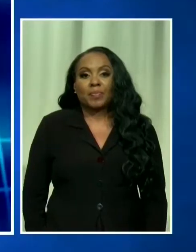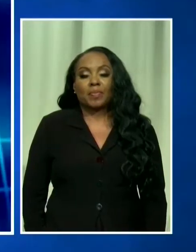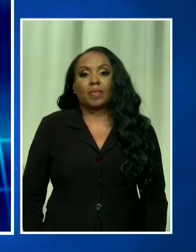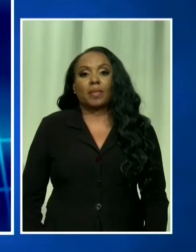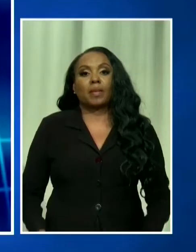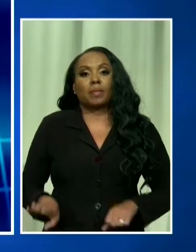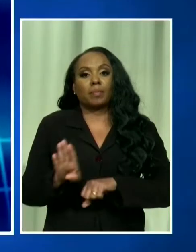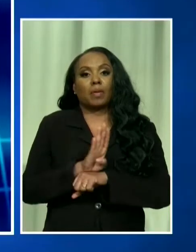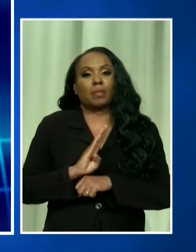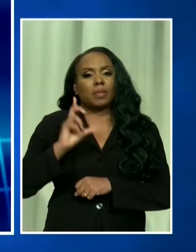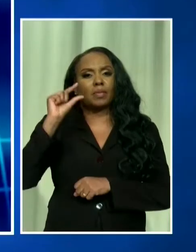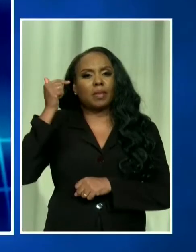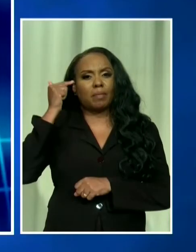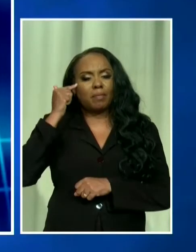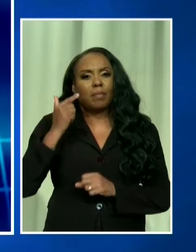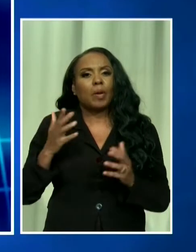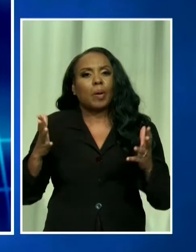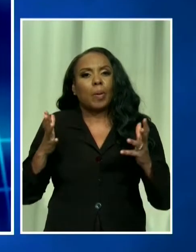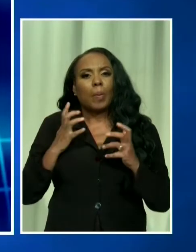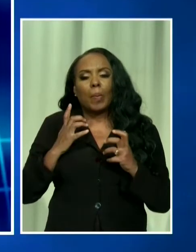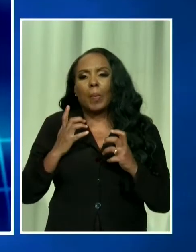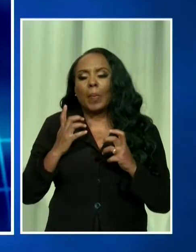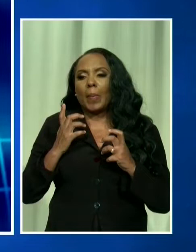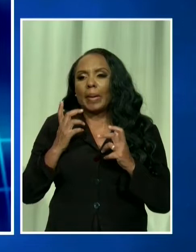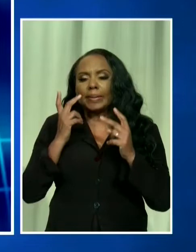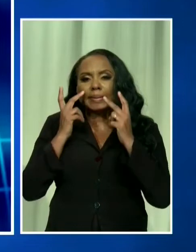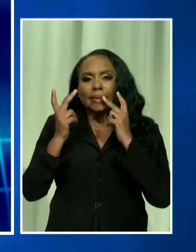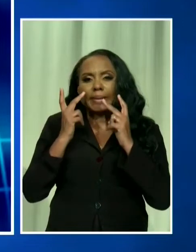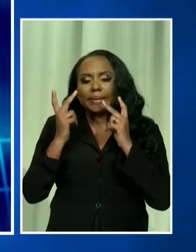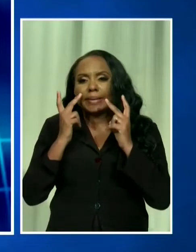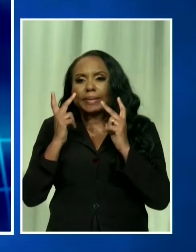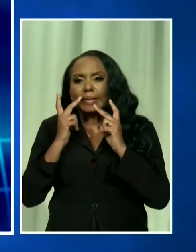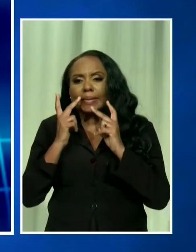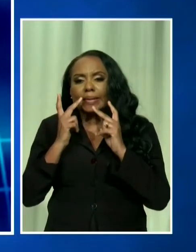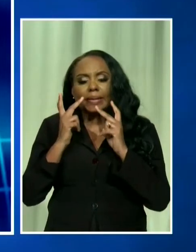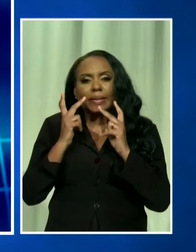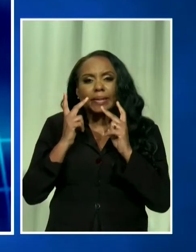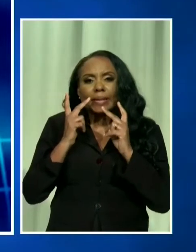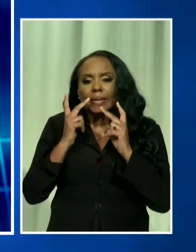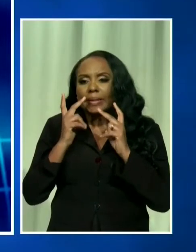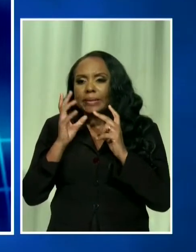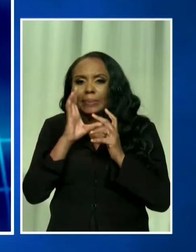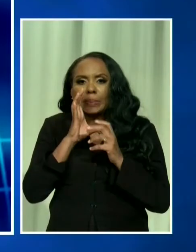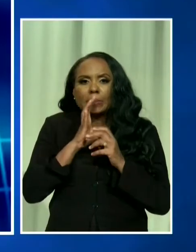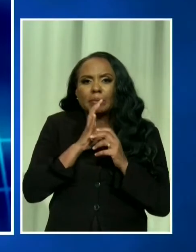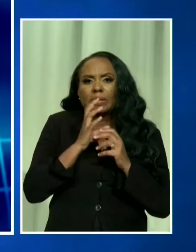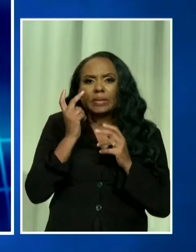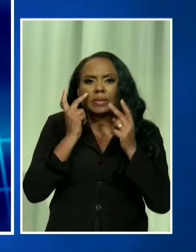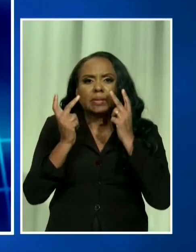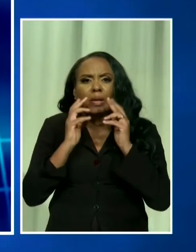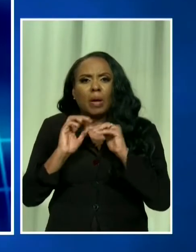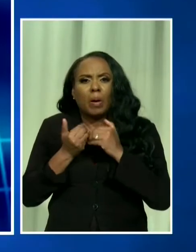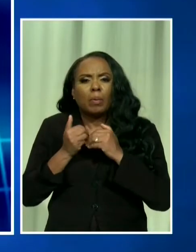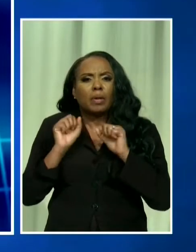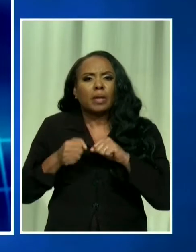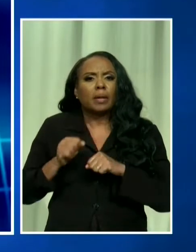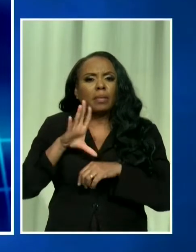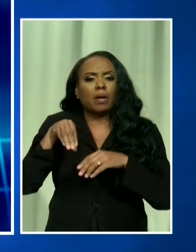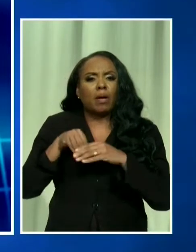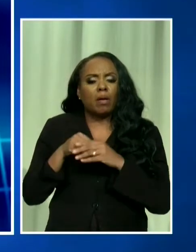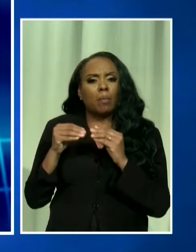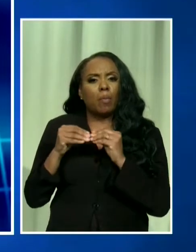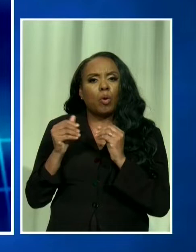The government of Barbados is seeking to leverage its existing capacity and expanding its footprint in the life sciences